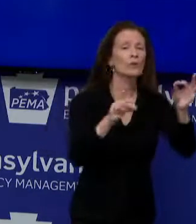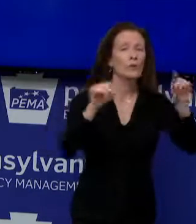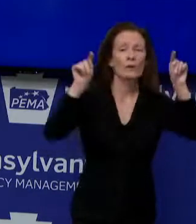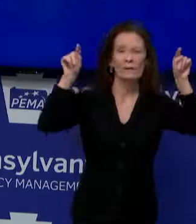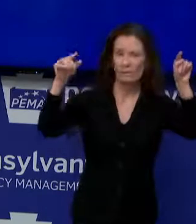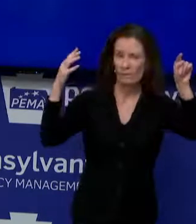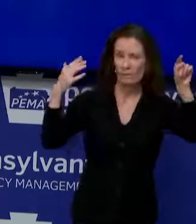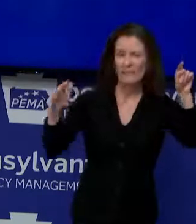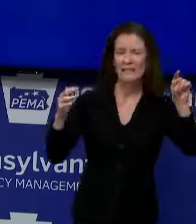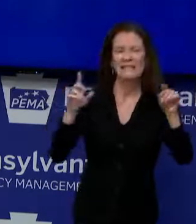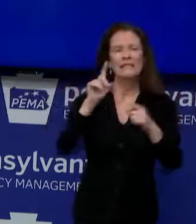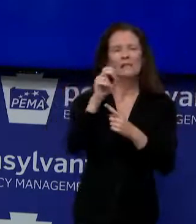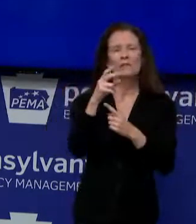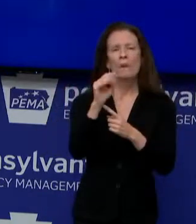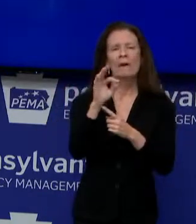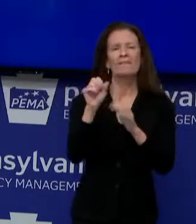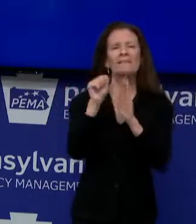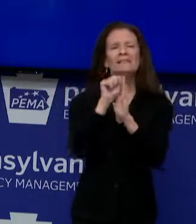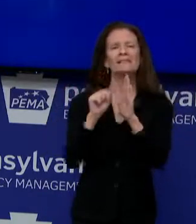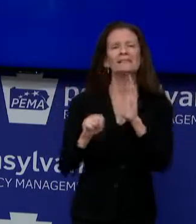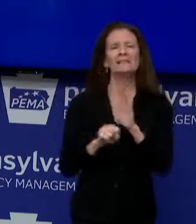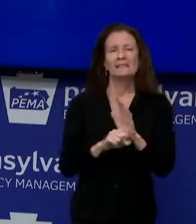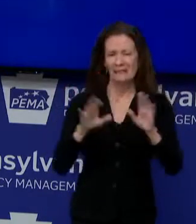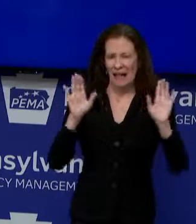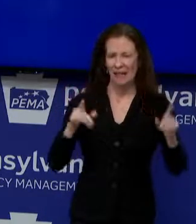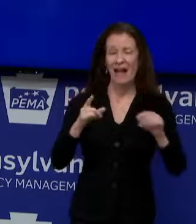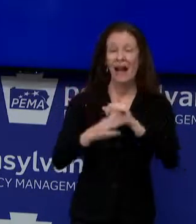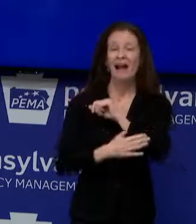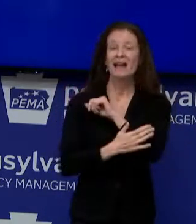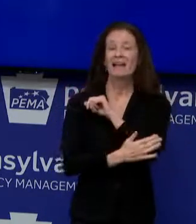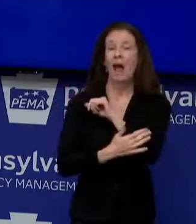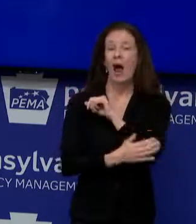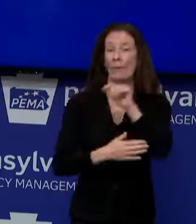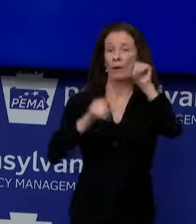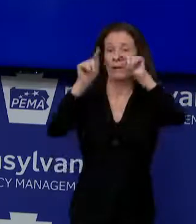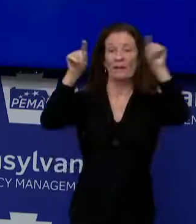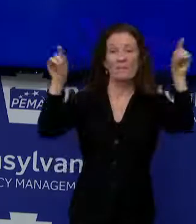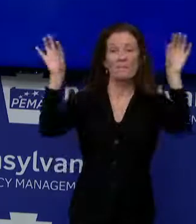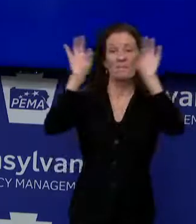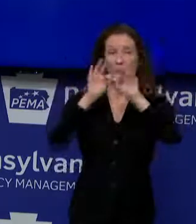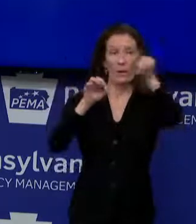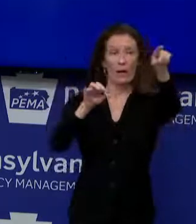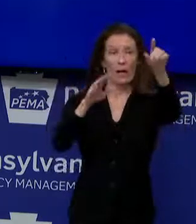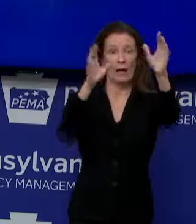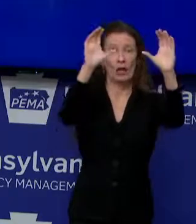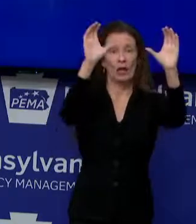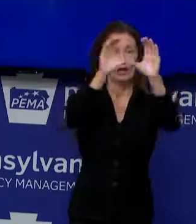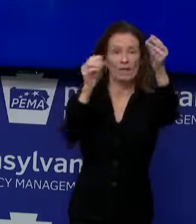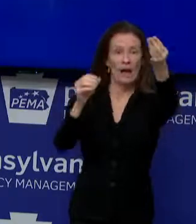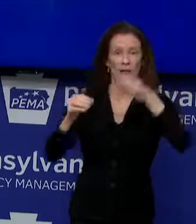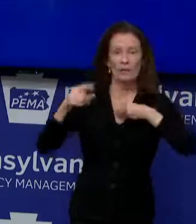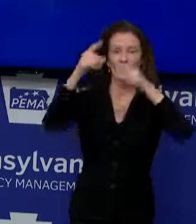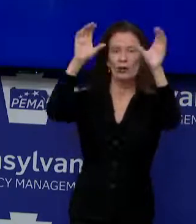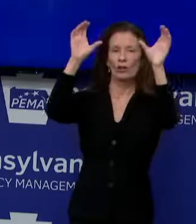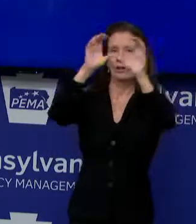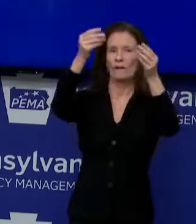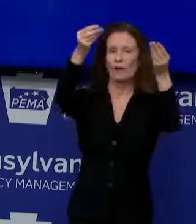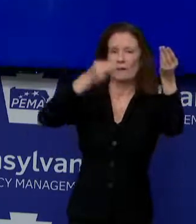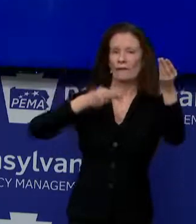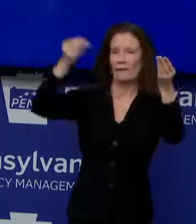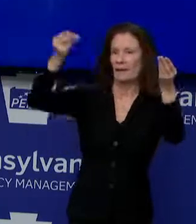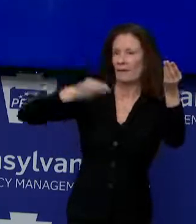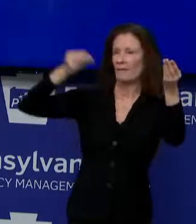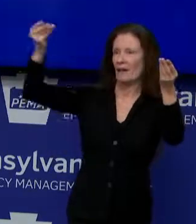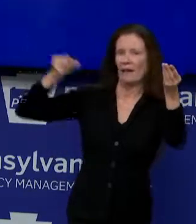simple. The counties certify their votes. They provide them to the Department of State. You could look in the statute. The statute says Department of State receives the